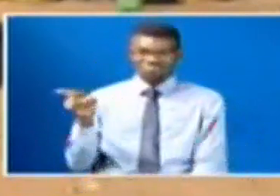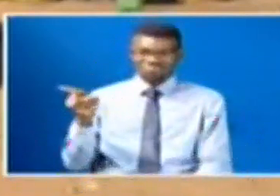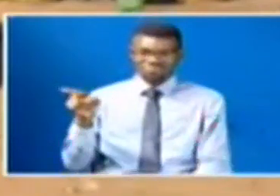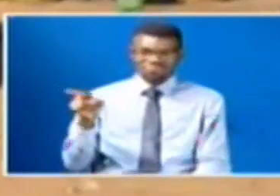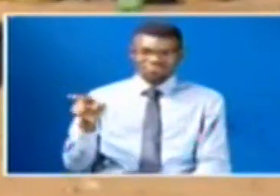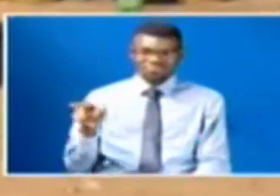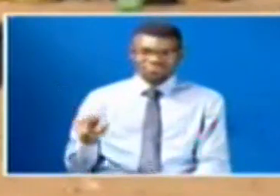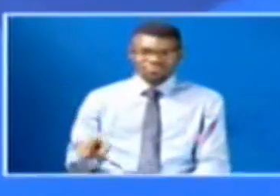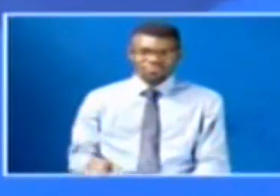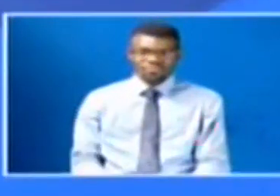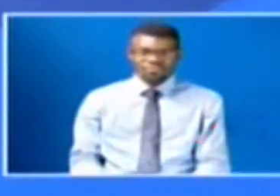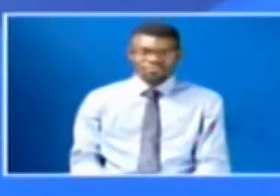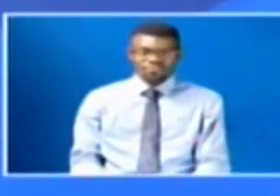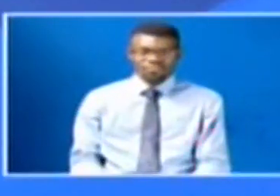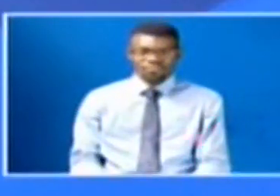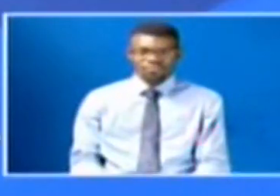KTN News.